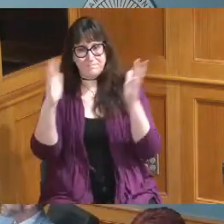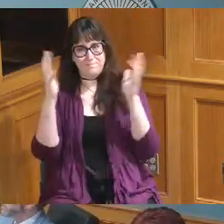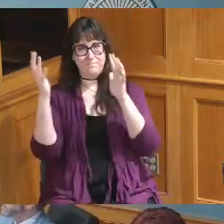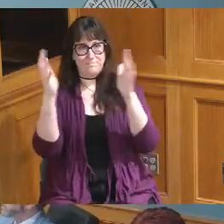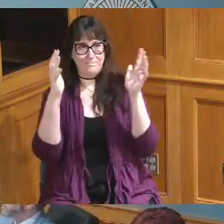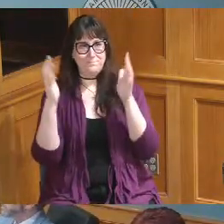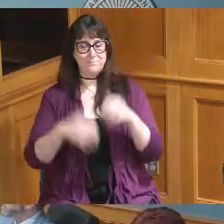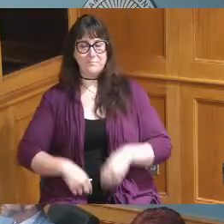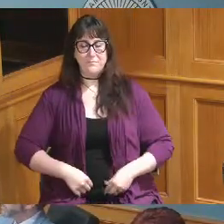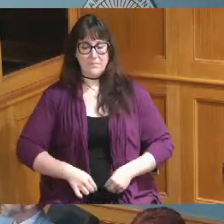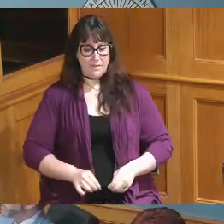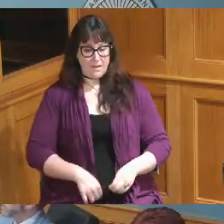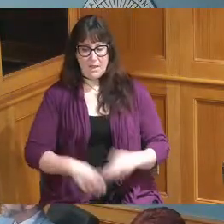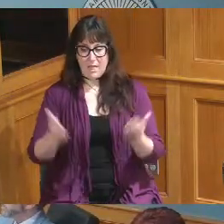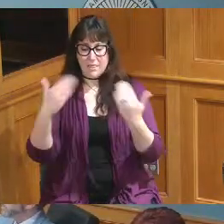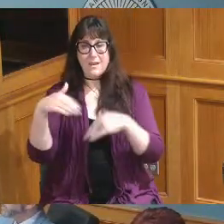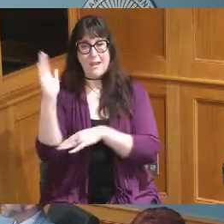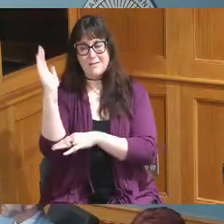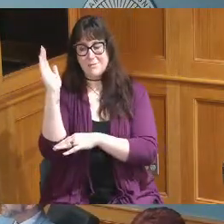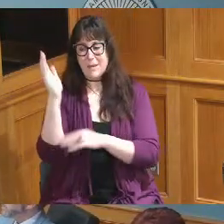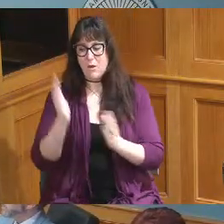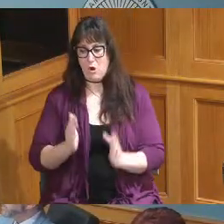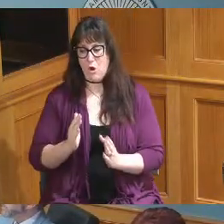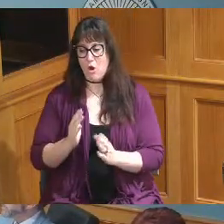Our next speaker is Terrence Daniels.